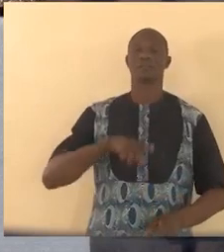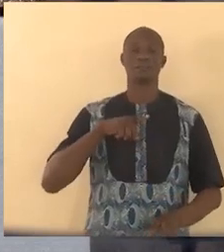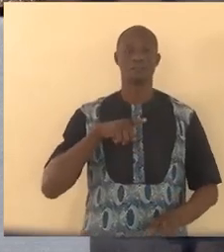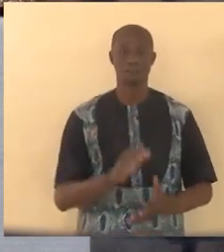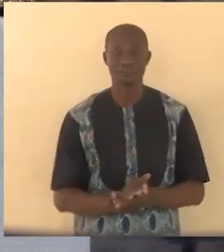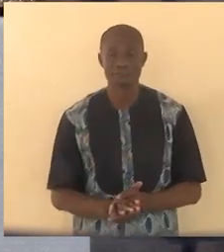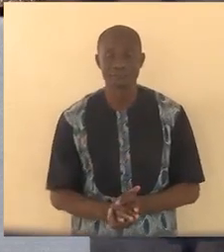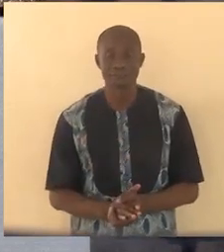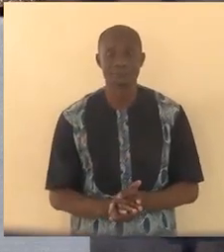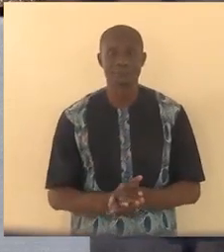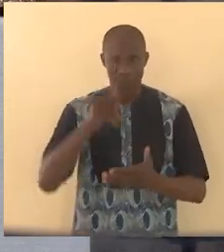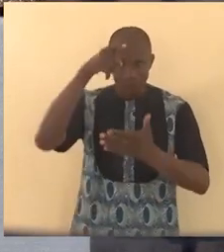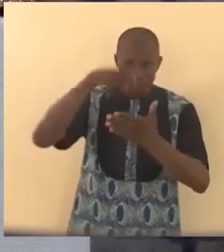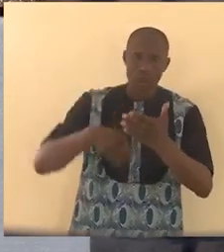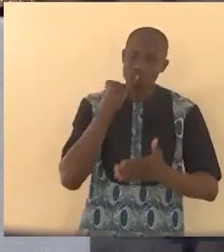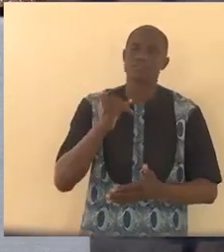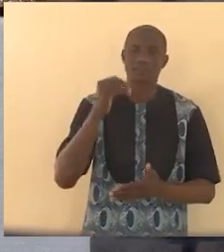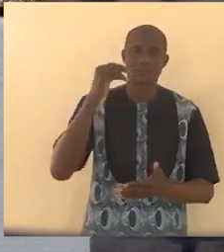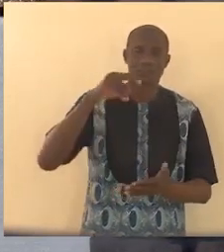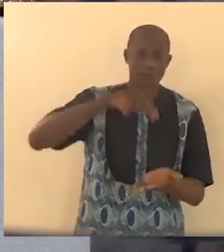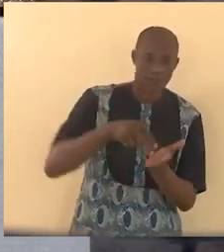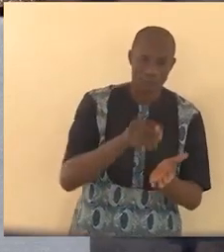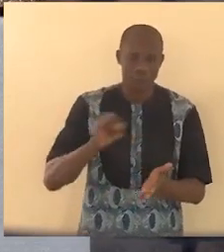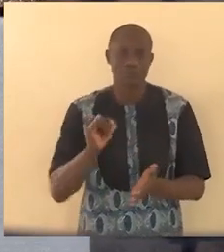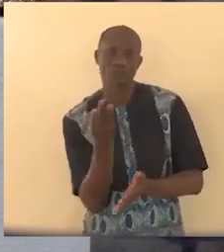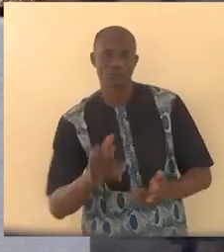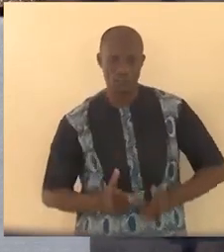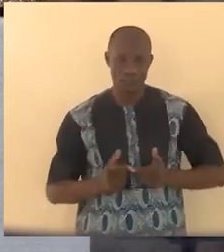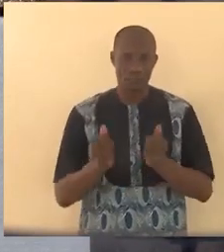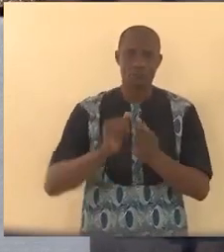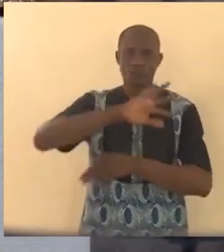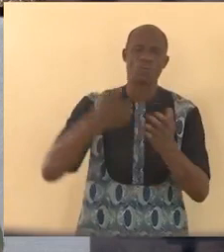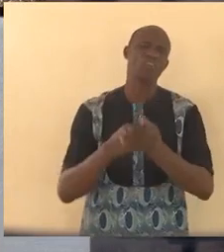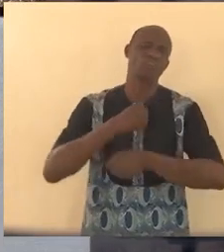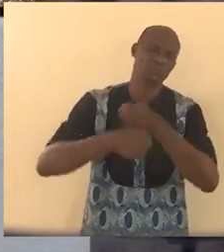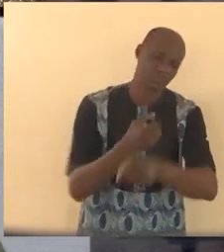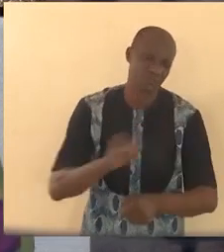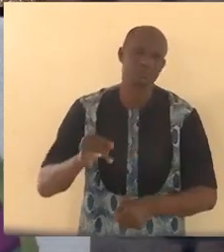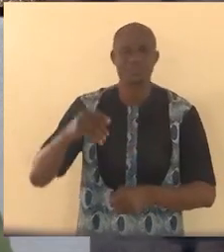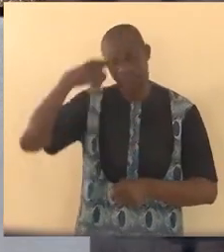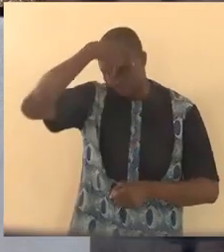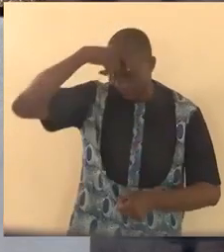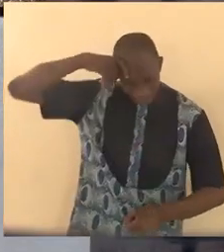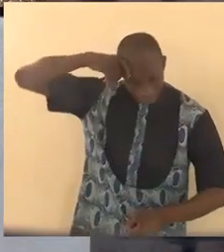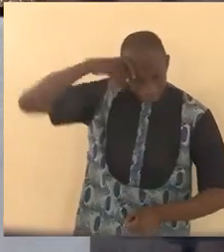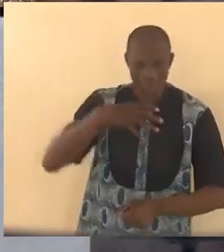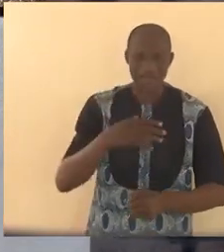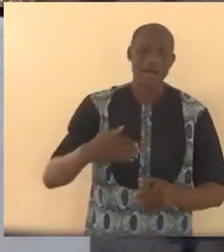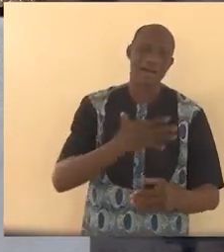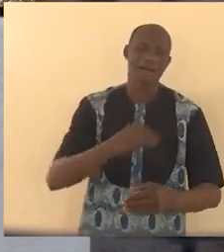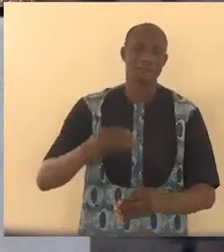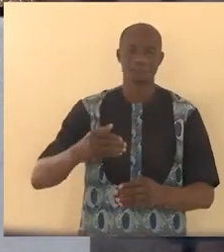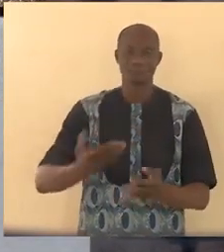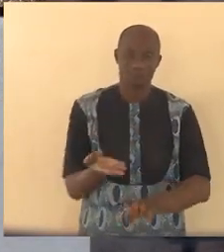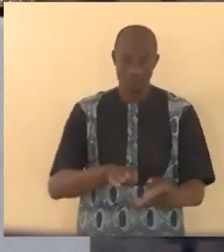existence. What is the purpose of life with all its toil and sweat and eventual death at